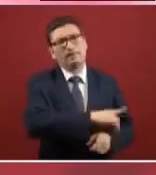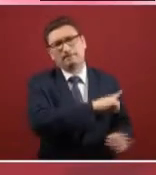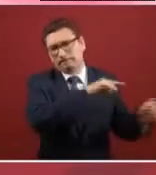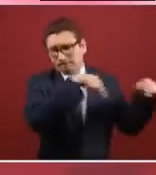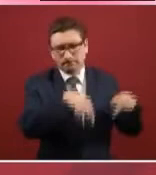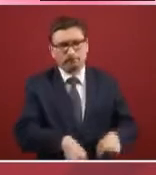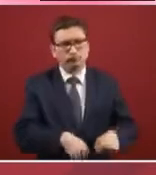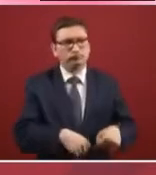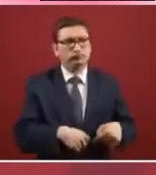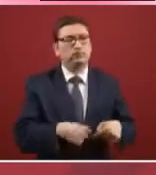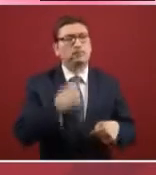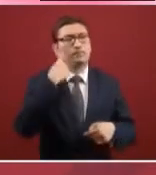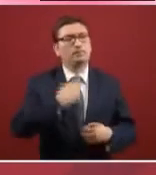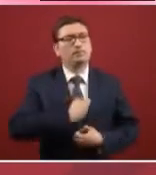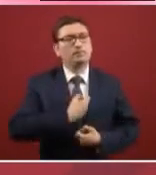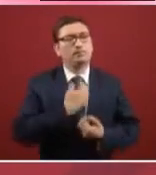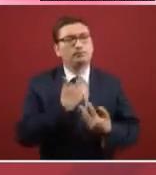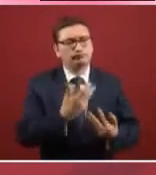solo